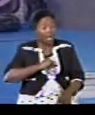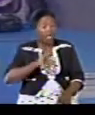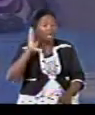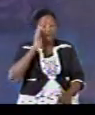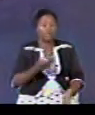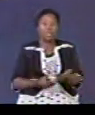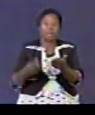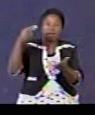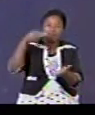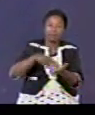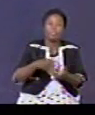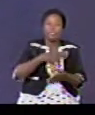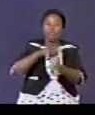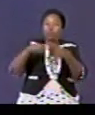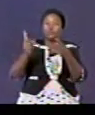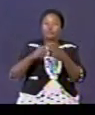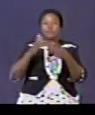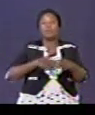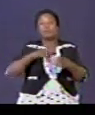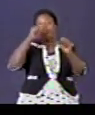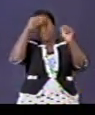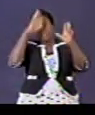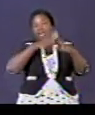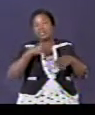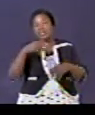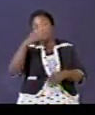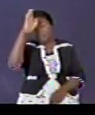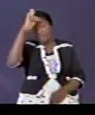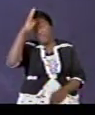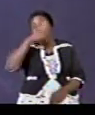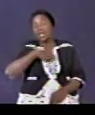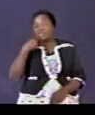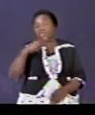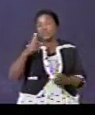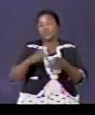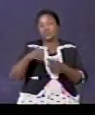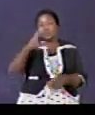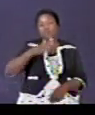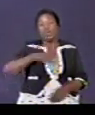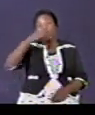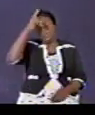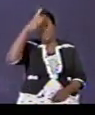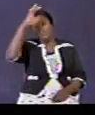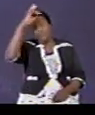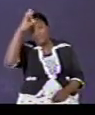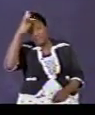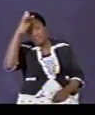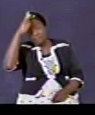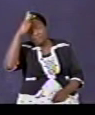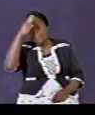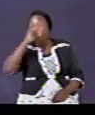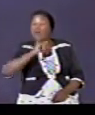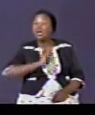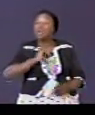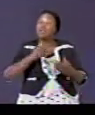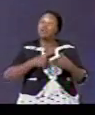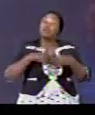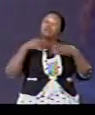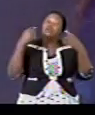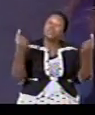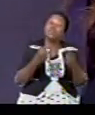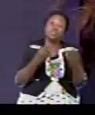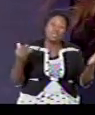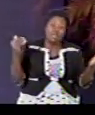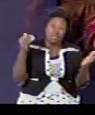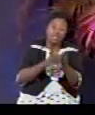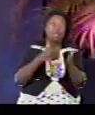I will arise and go to my father and say unto him, Father, I have sinned